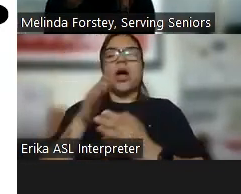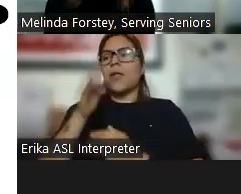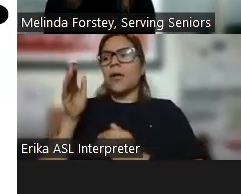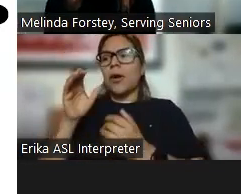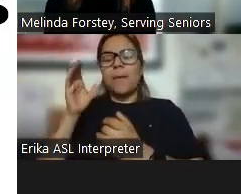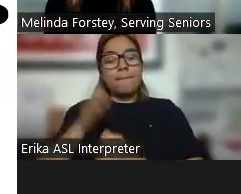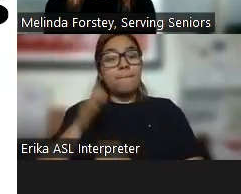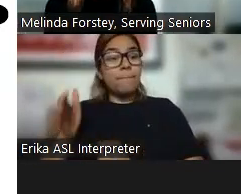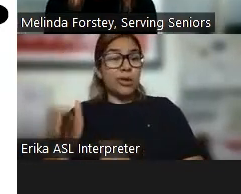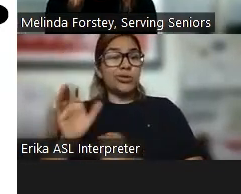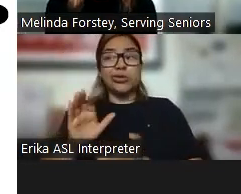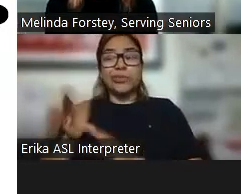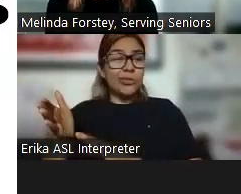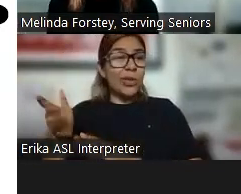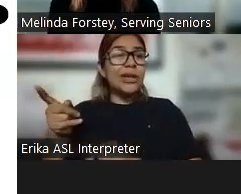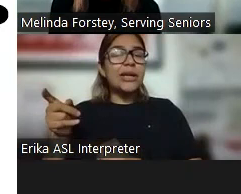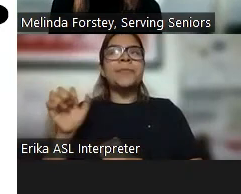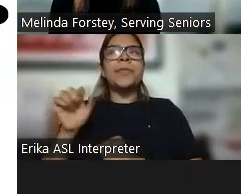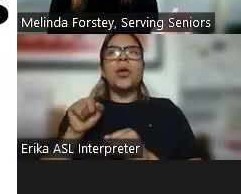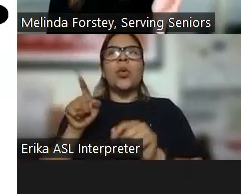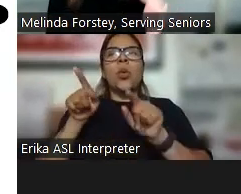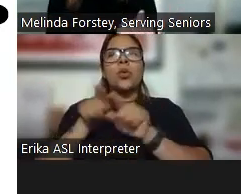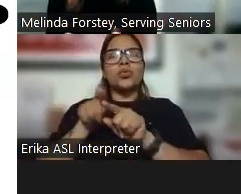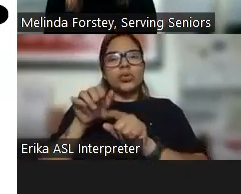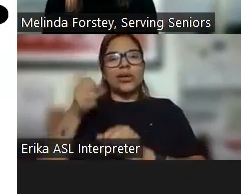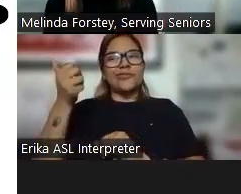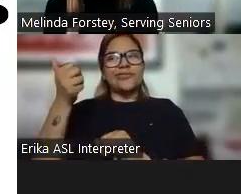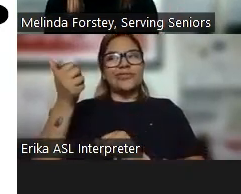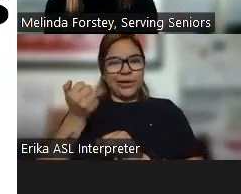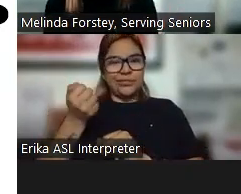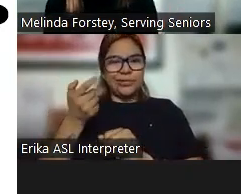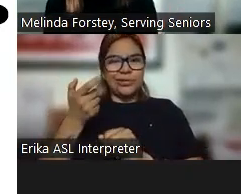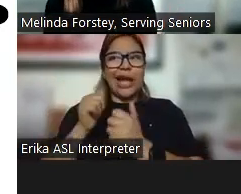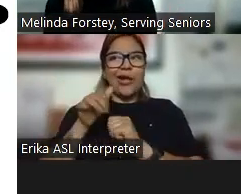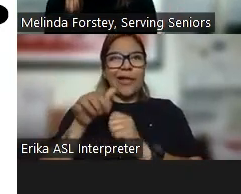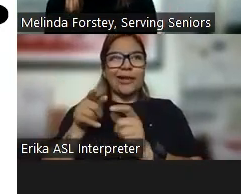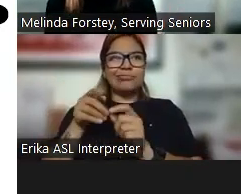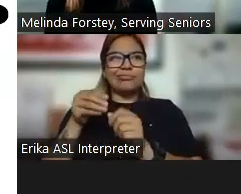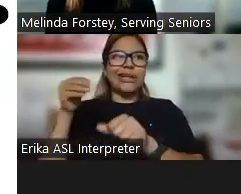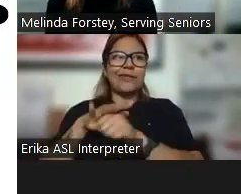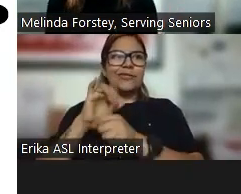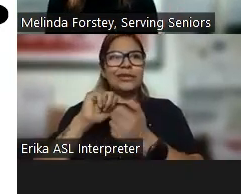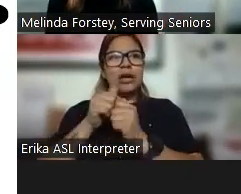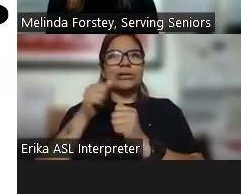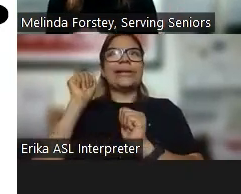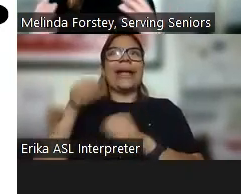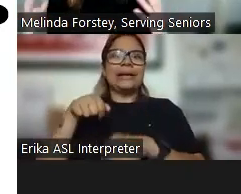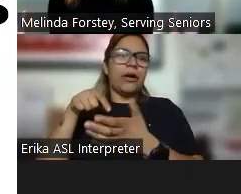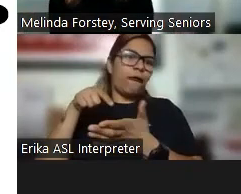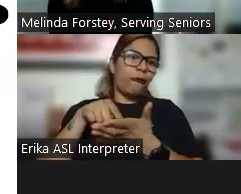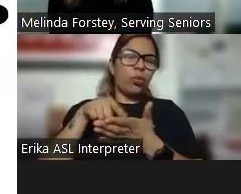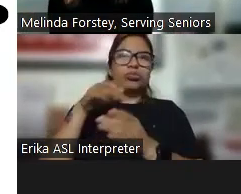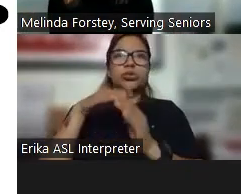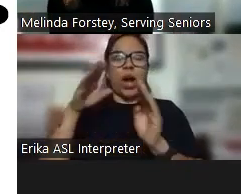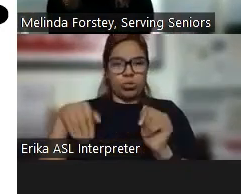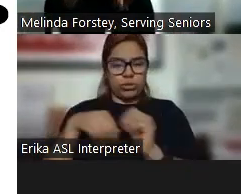increased rent on a fixed income. If you look at our second bullet, one of our biggest